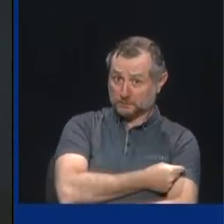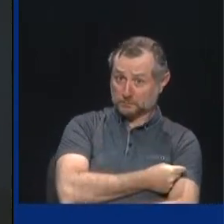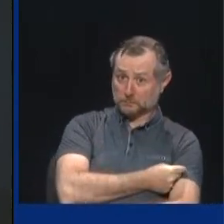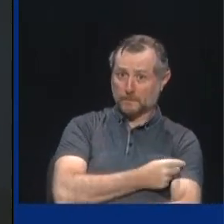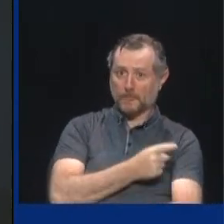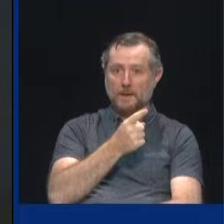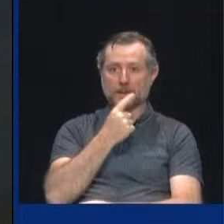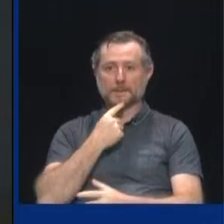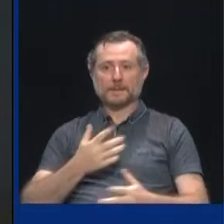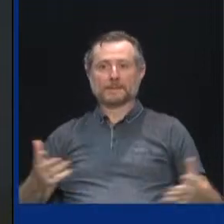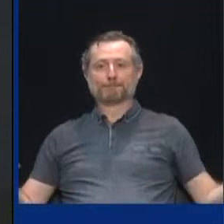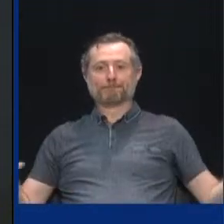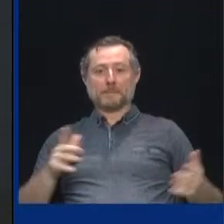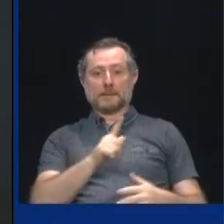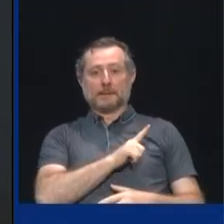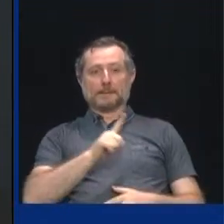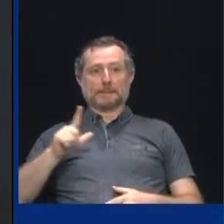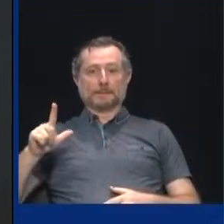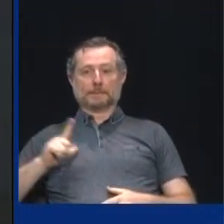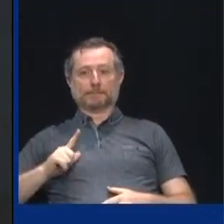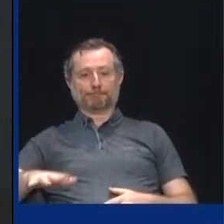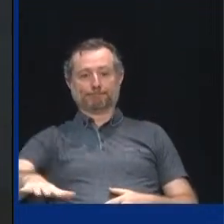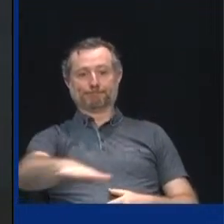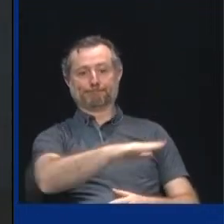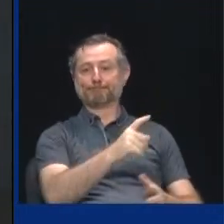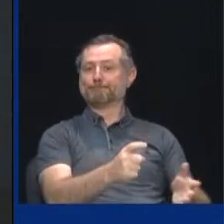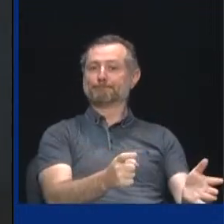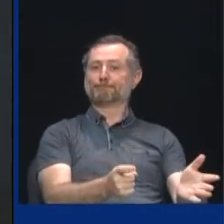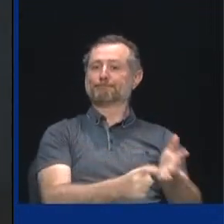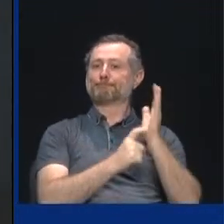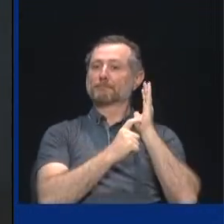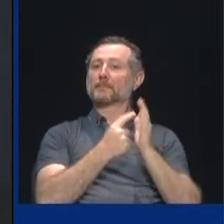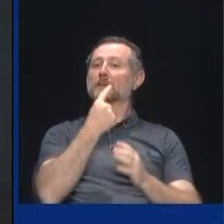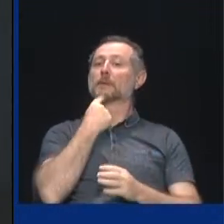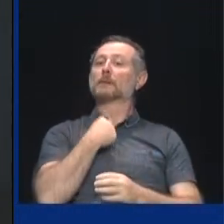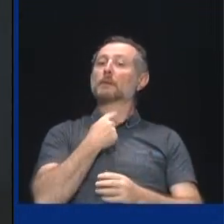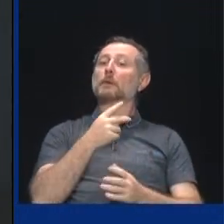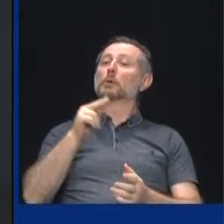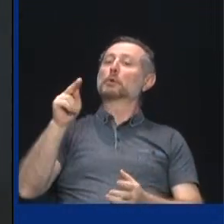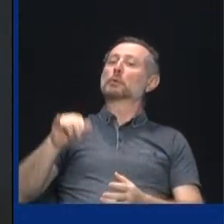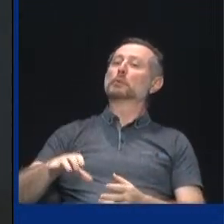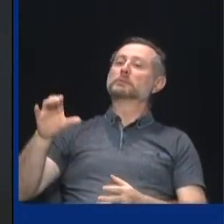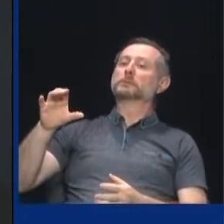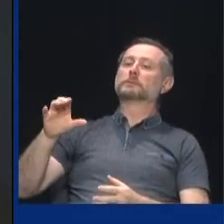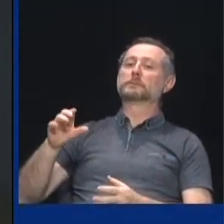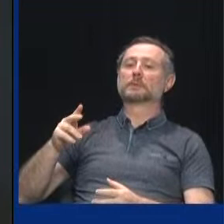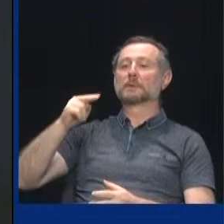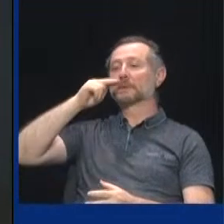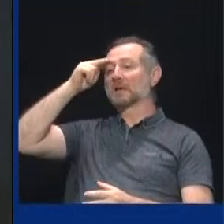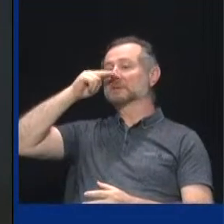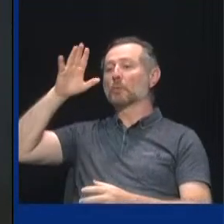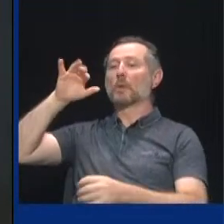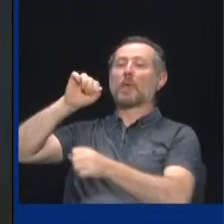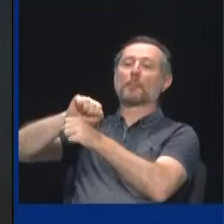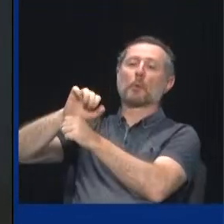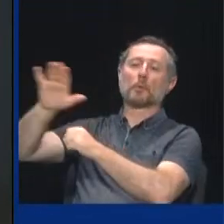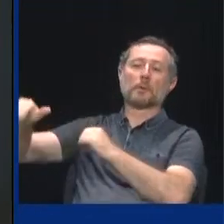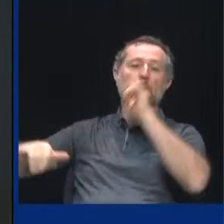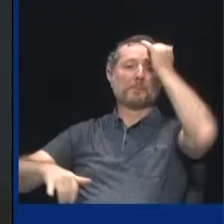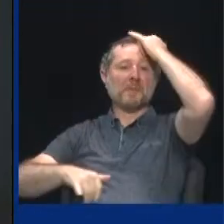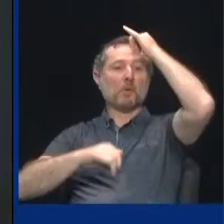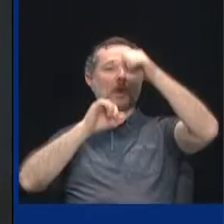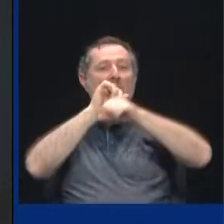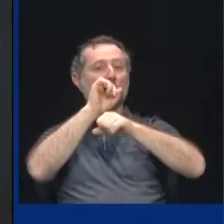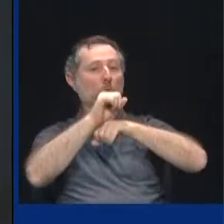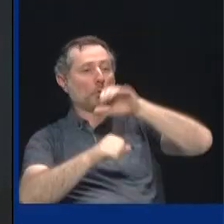legislate to say New York City employees or Nassau employees or Buffalo employees